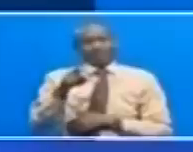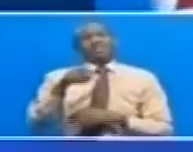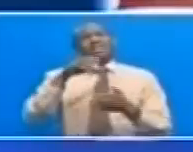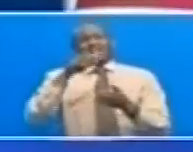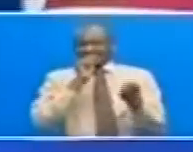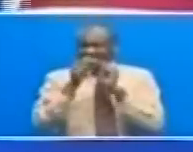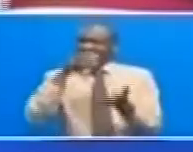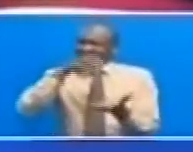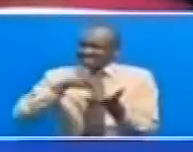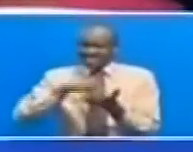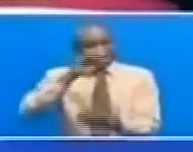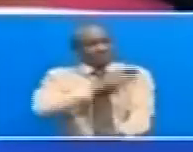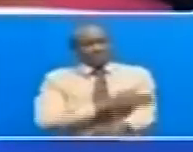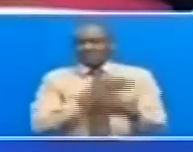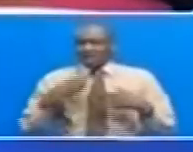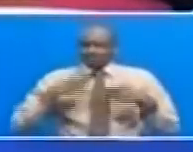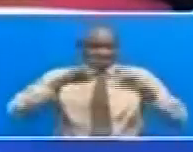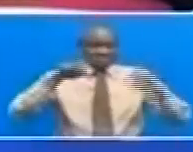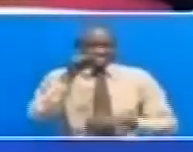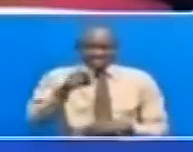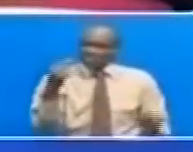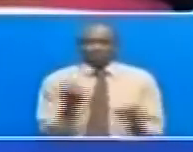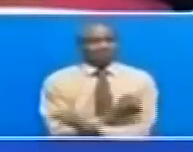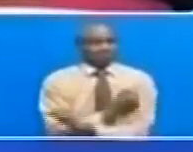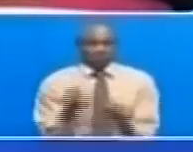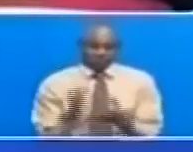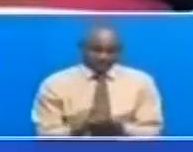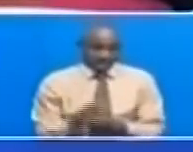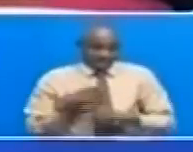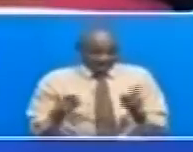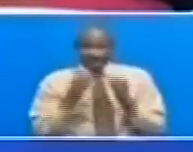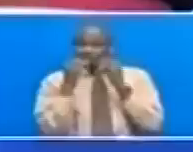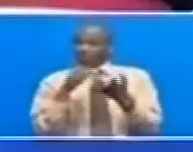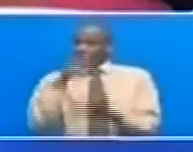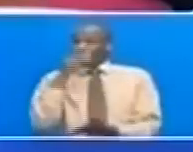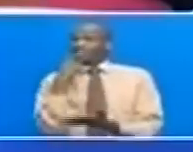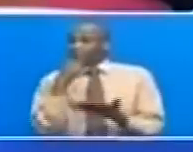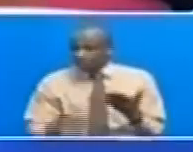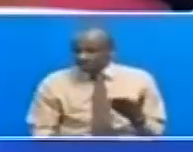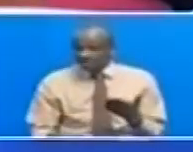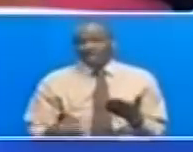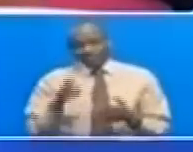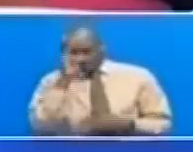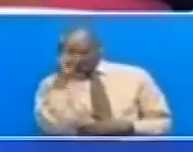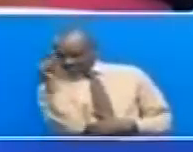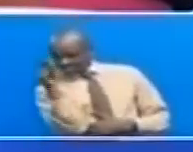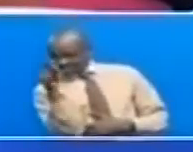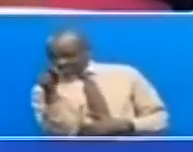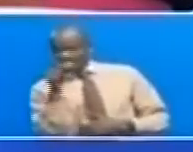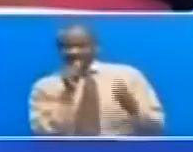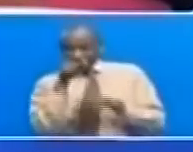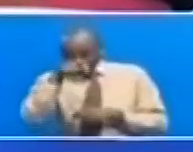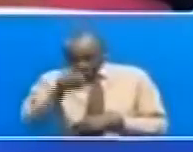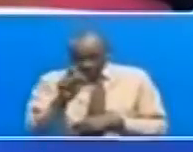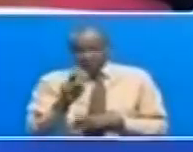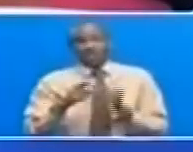station lacks capacity to investigate the case. But further details have emerged that officers attached to the station had